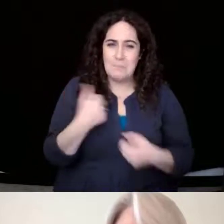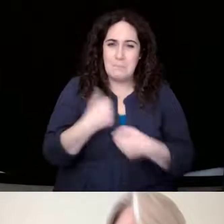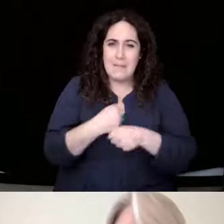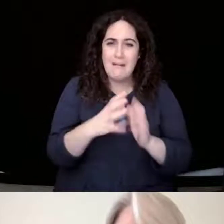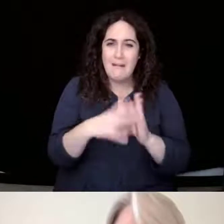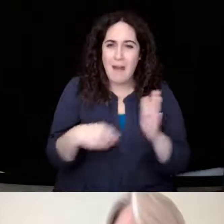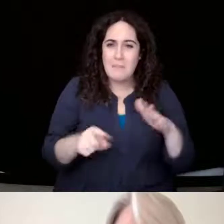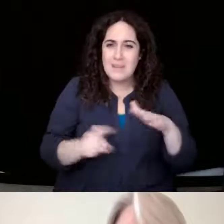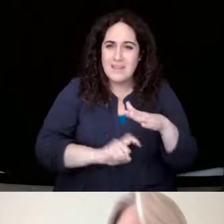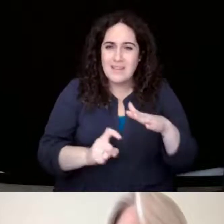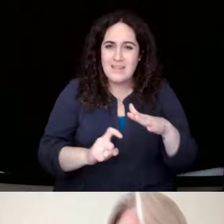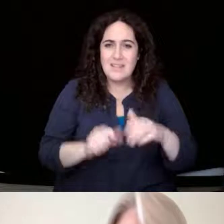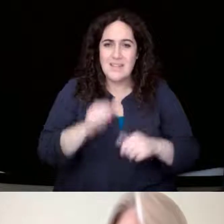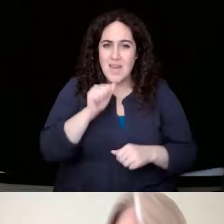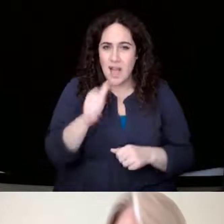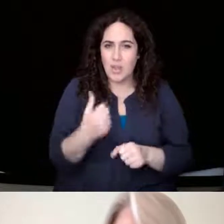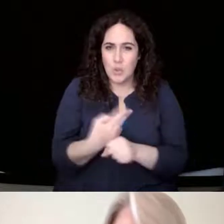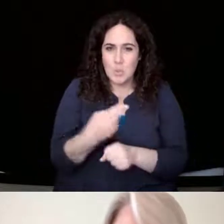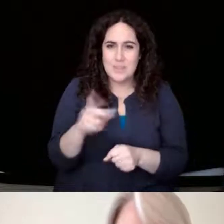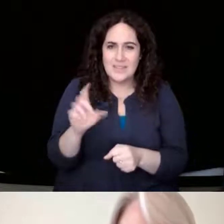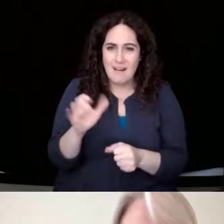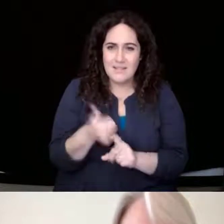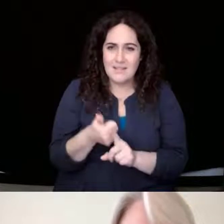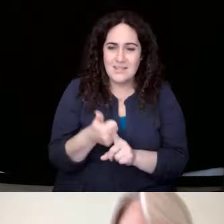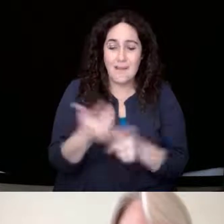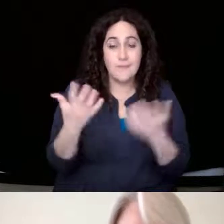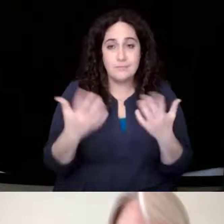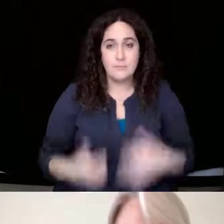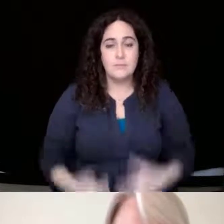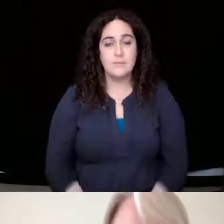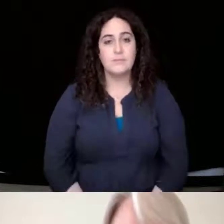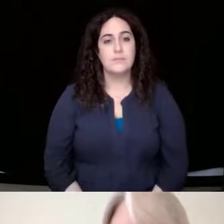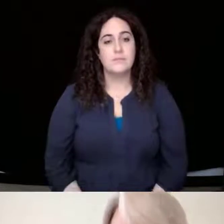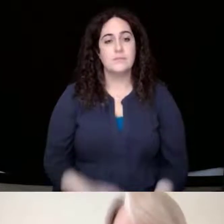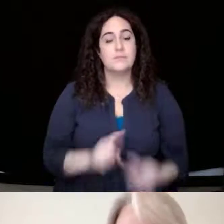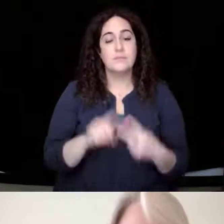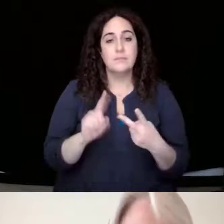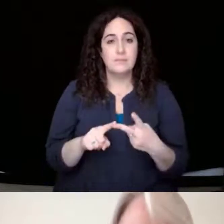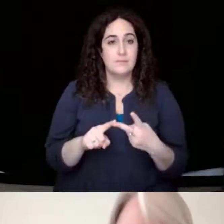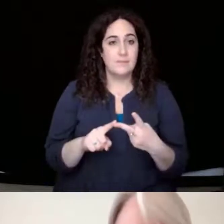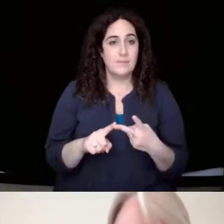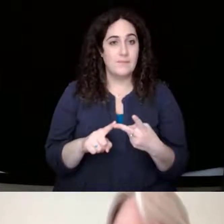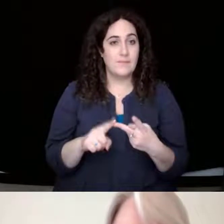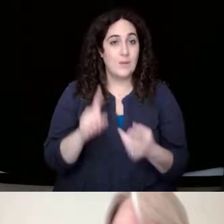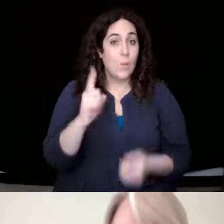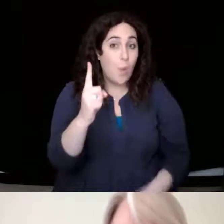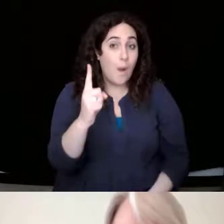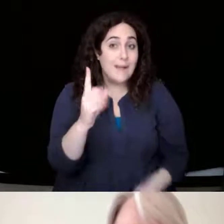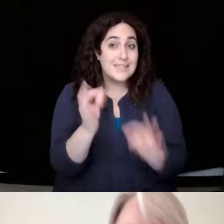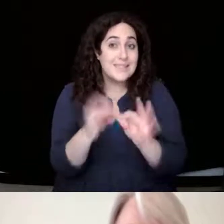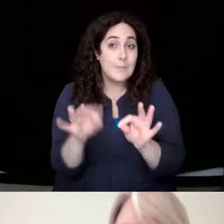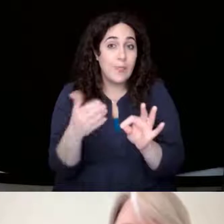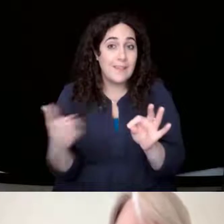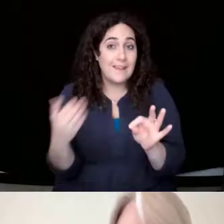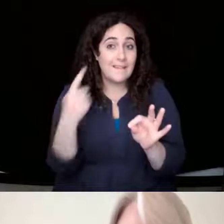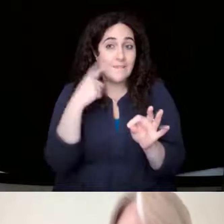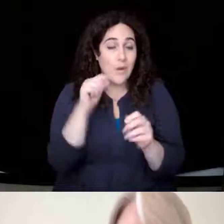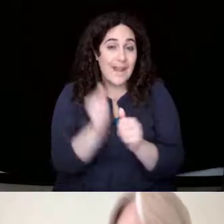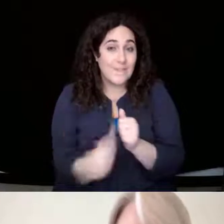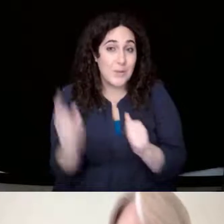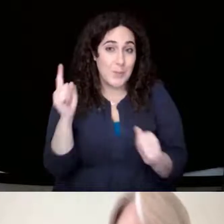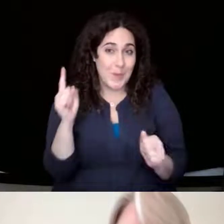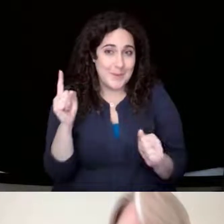us is the one thing that I think everyone could do. It's a really simple thing, because no matter